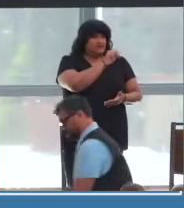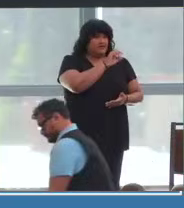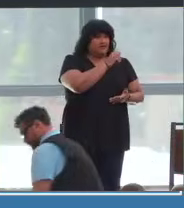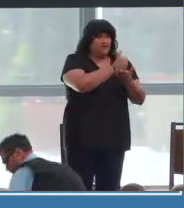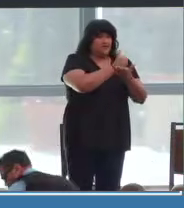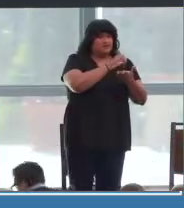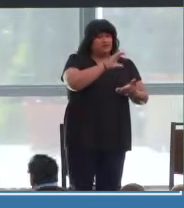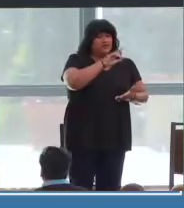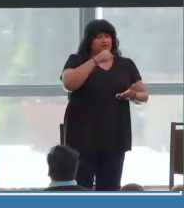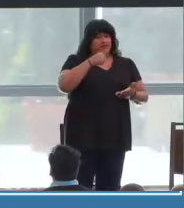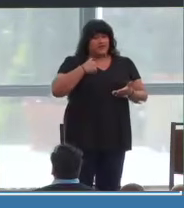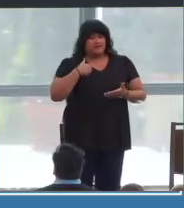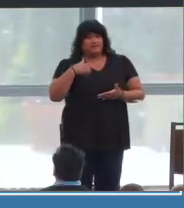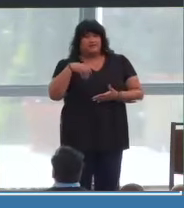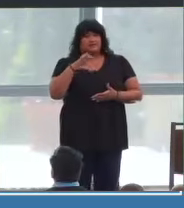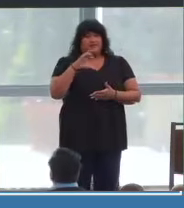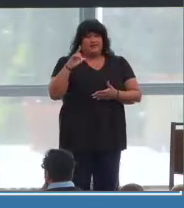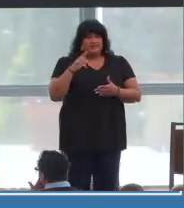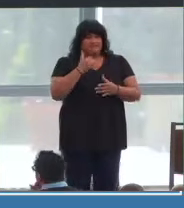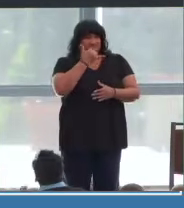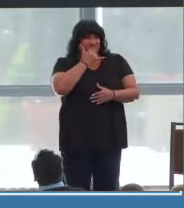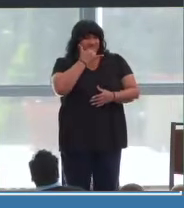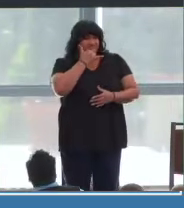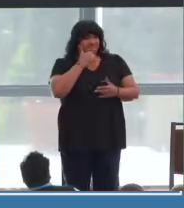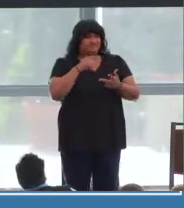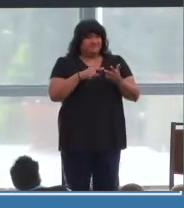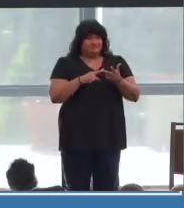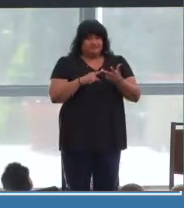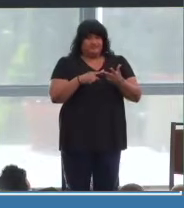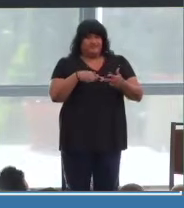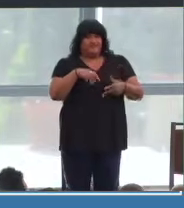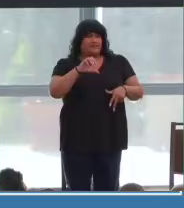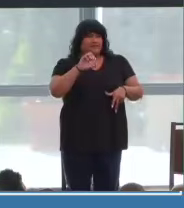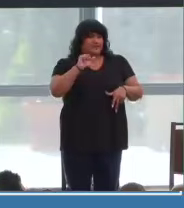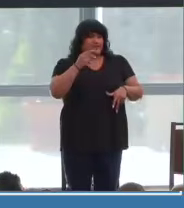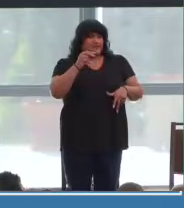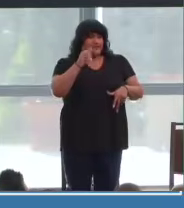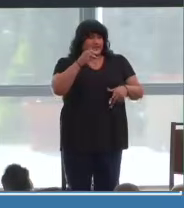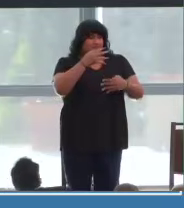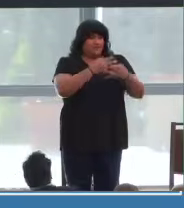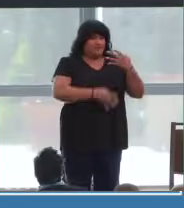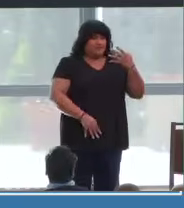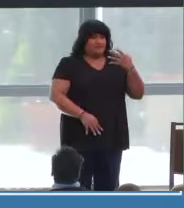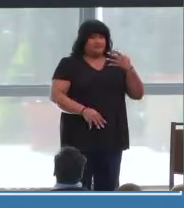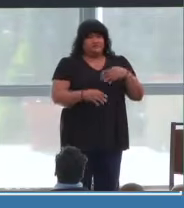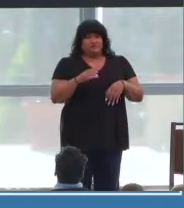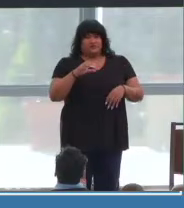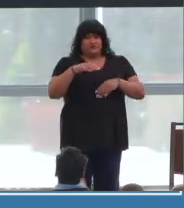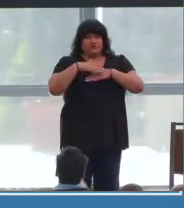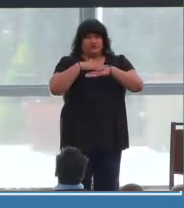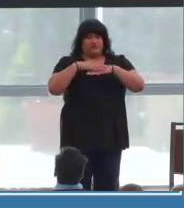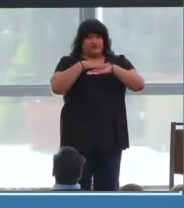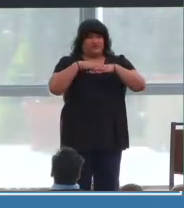signaling defects. We have cytokine dysfunction, apoptotic blebs on surface cells that